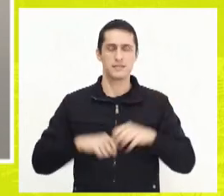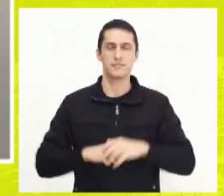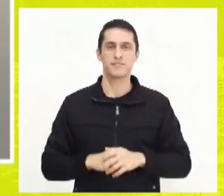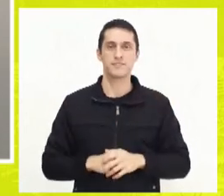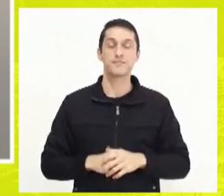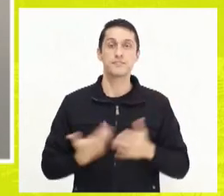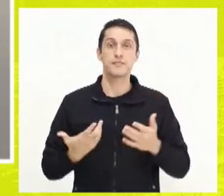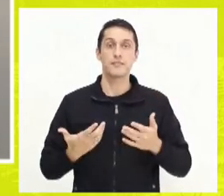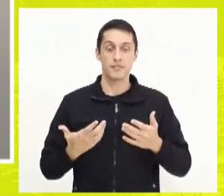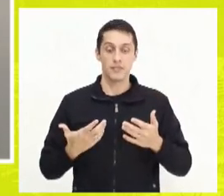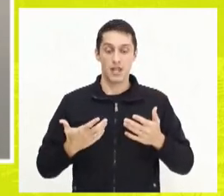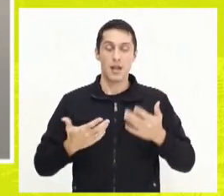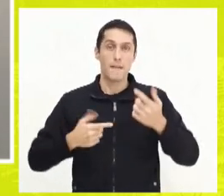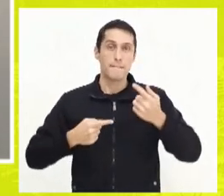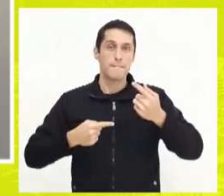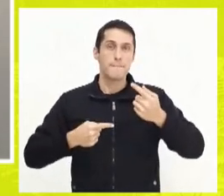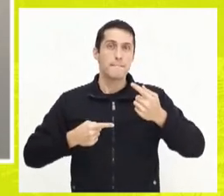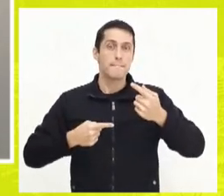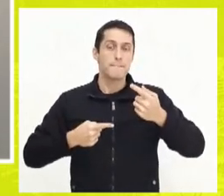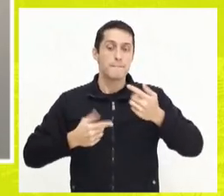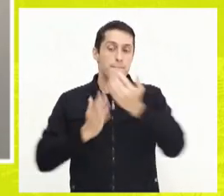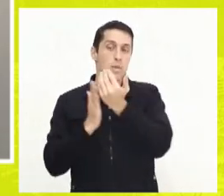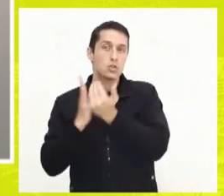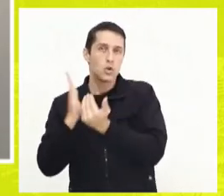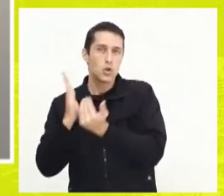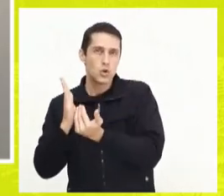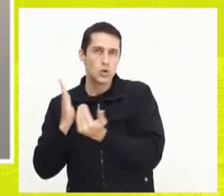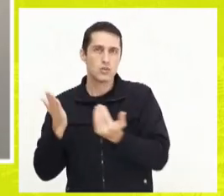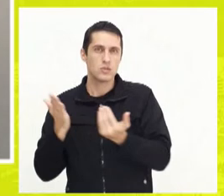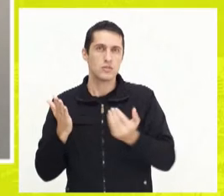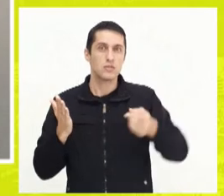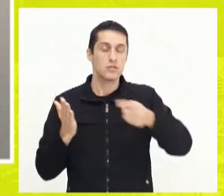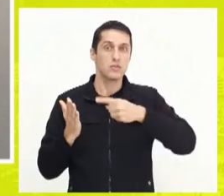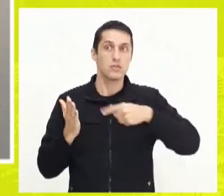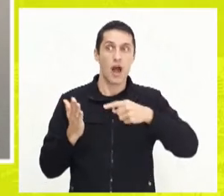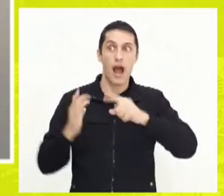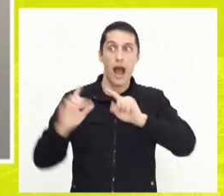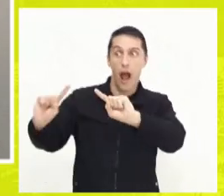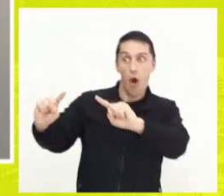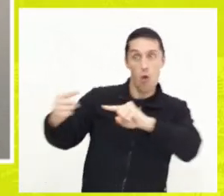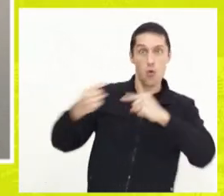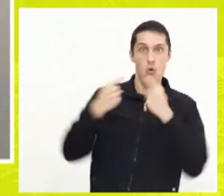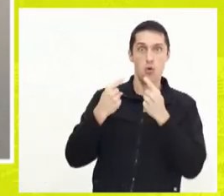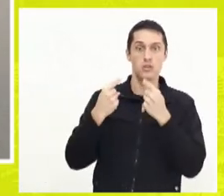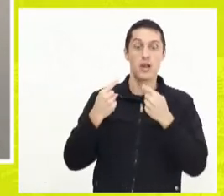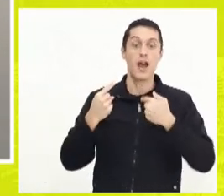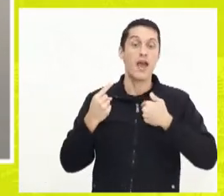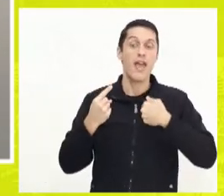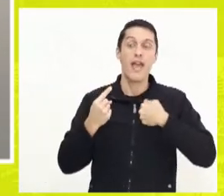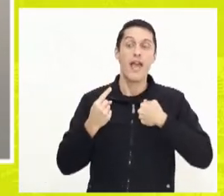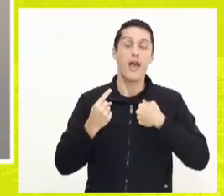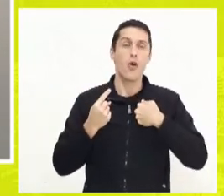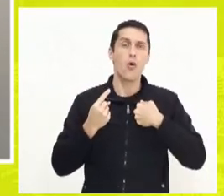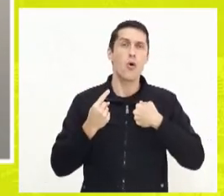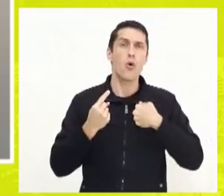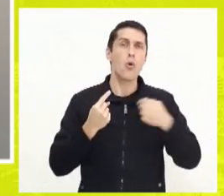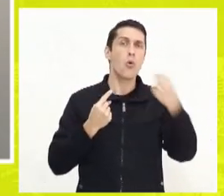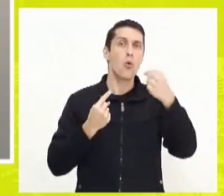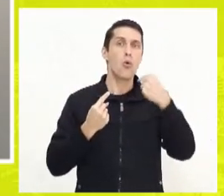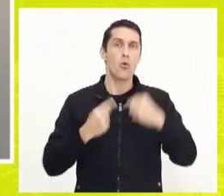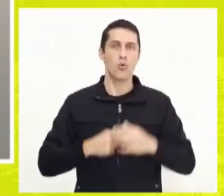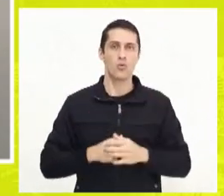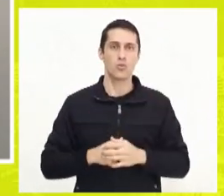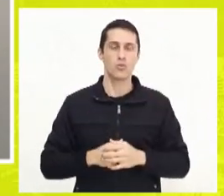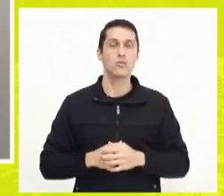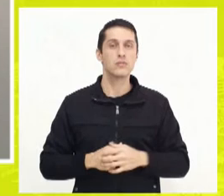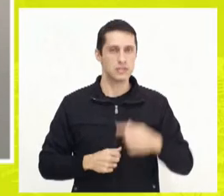protocols for instance how to react when you are attacked there are many ways a reporter can